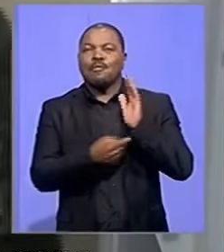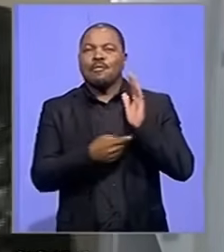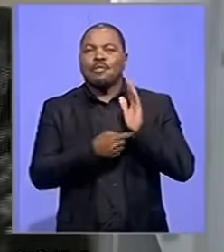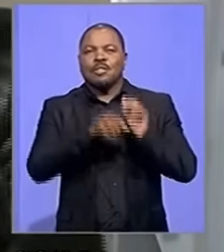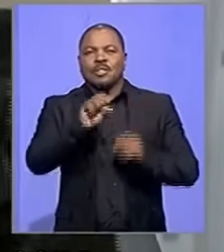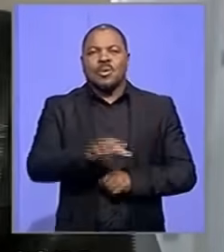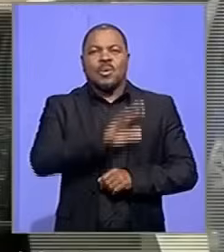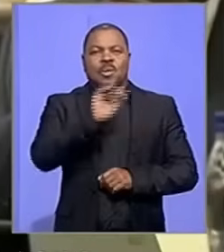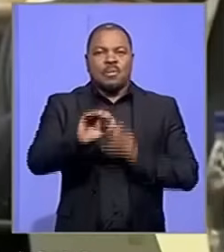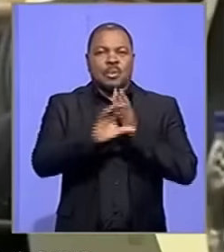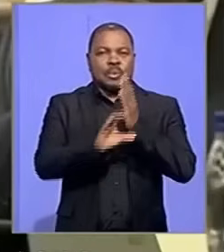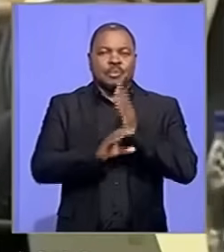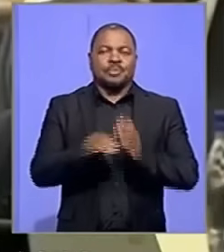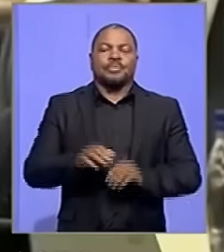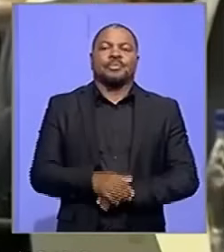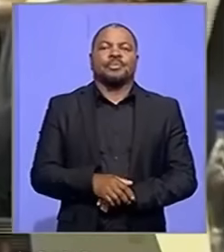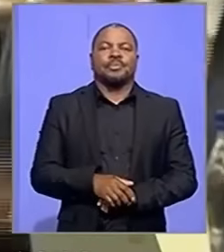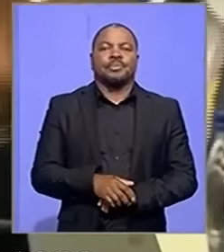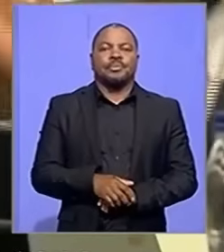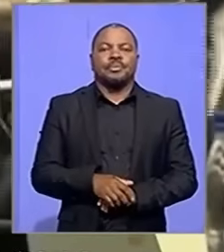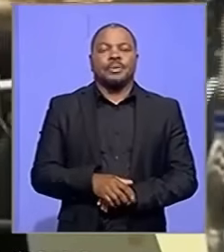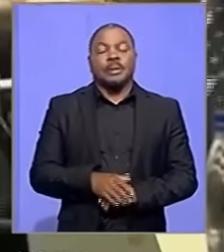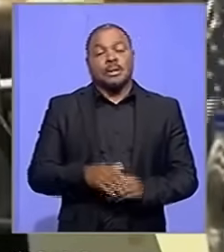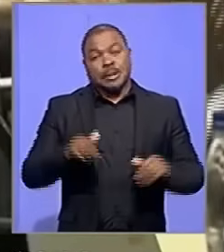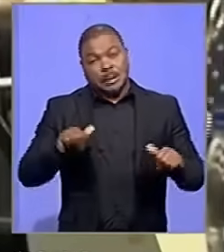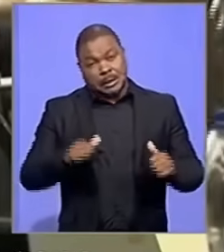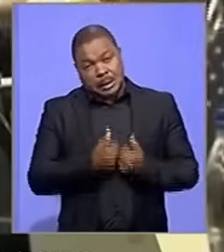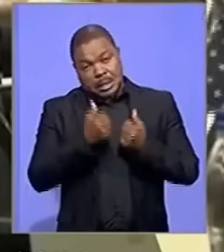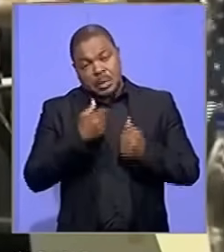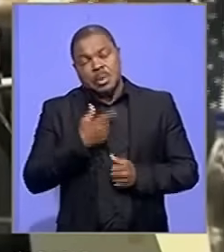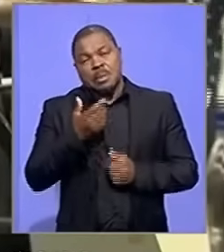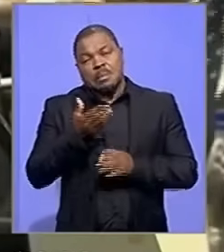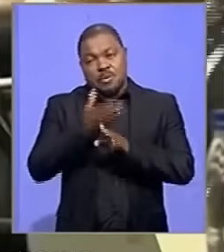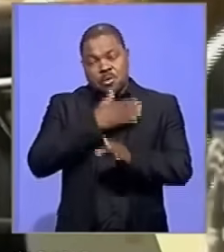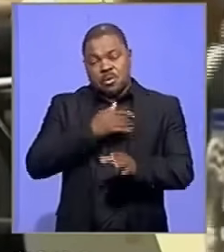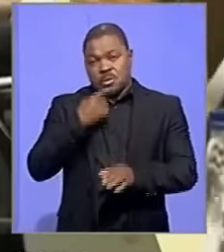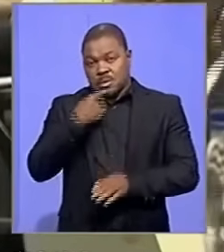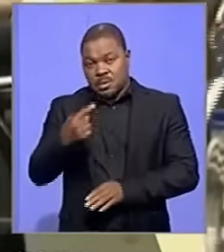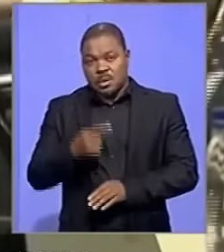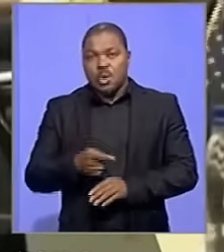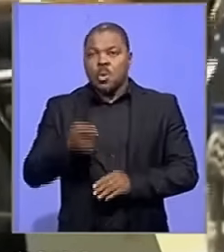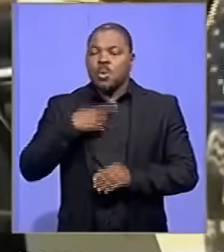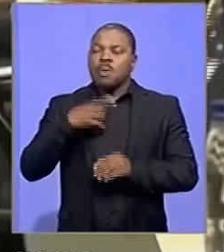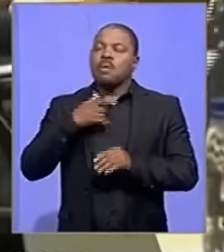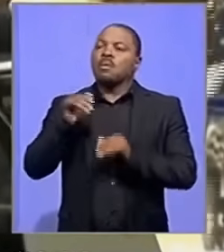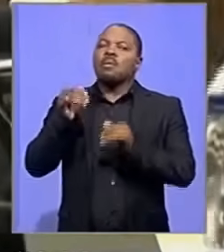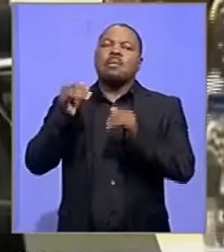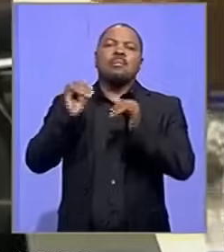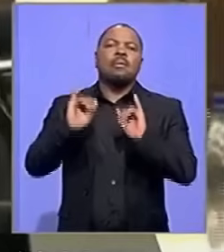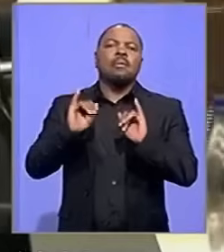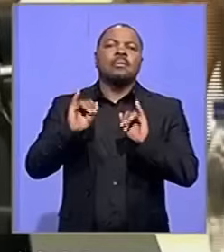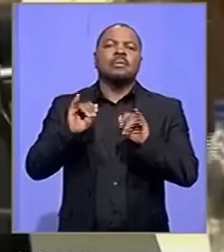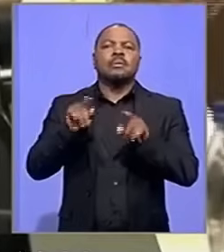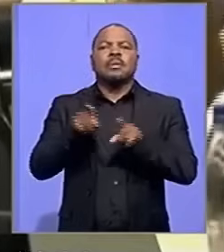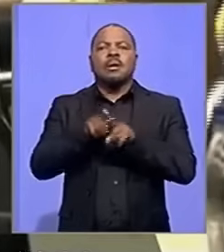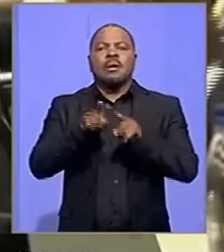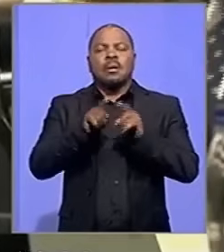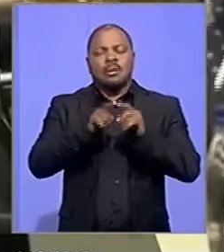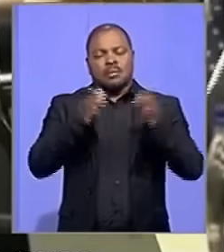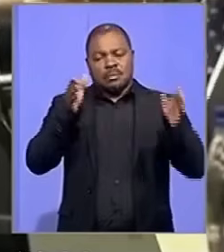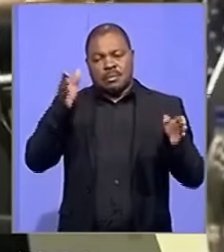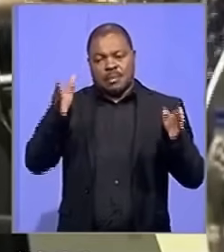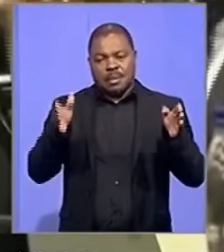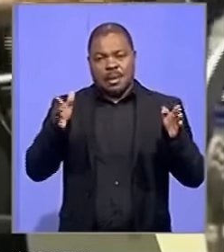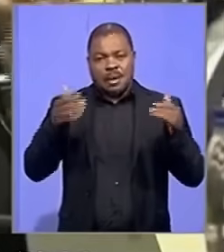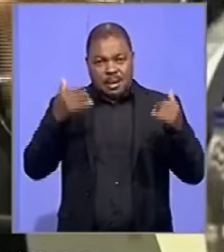the Republic. Part of the challenge is that we indicated that we are inviting, it would be in a particular period.